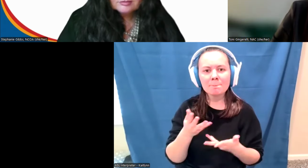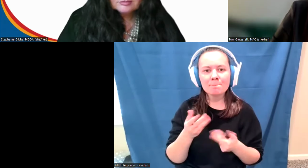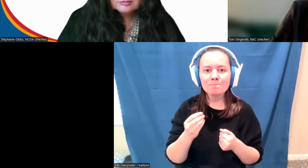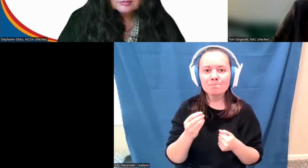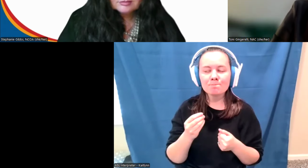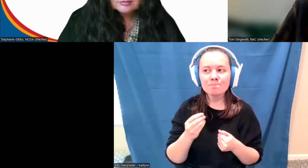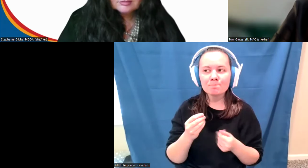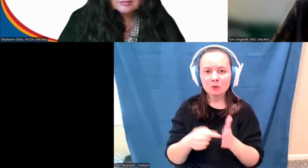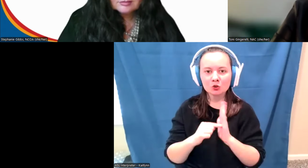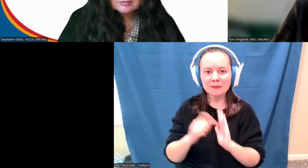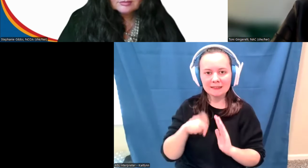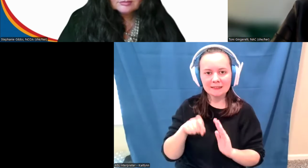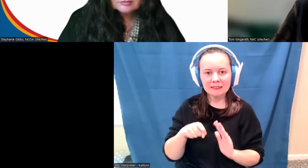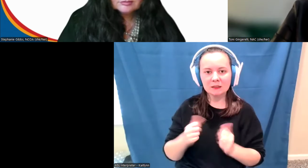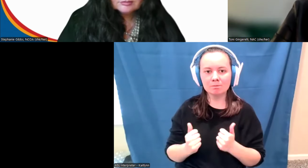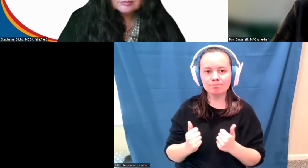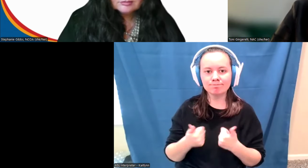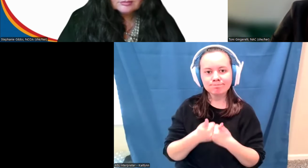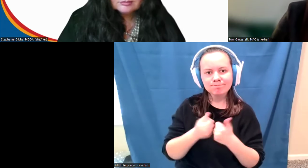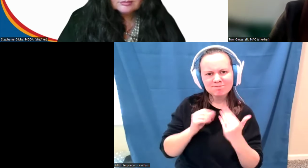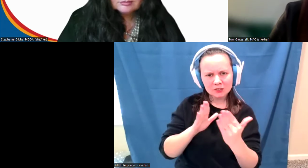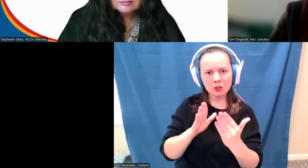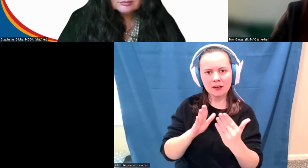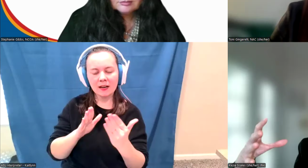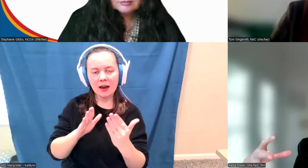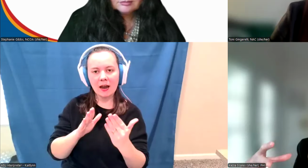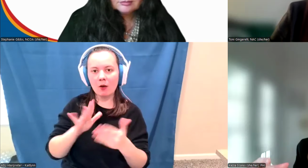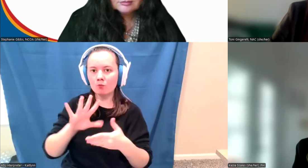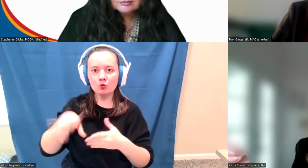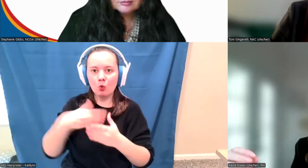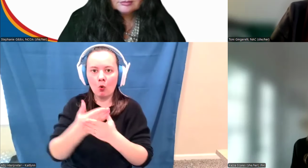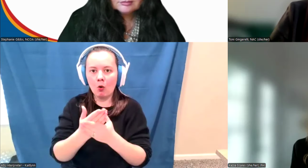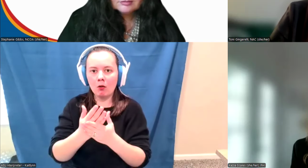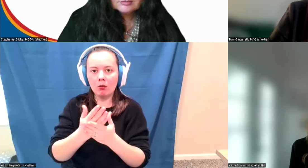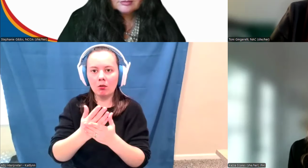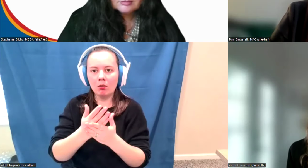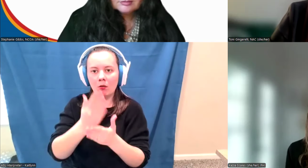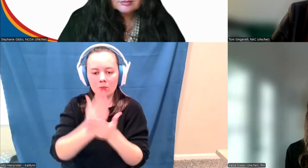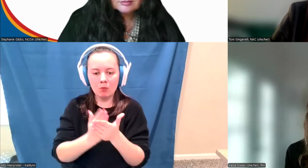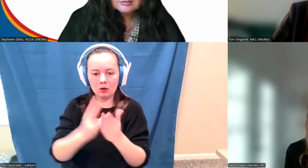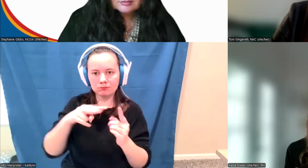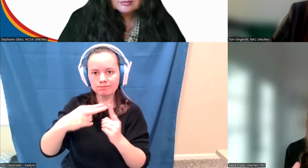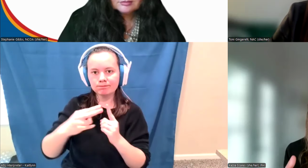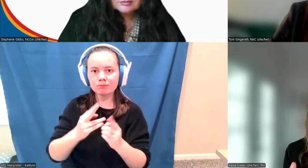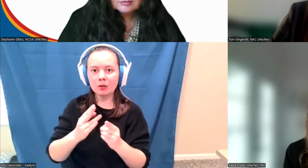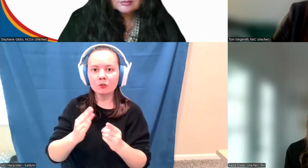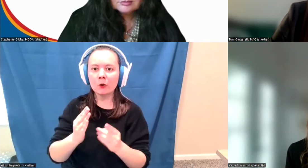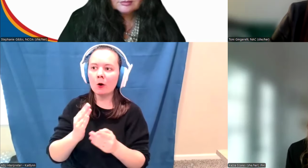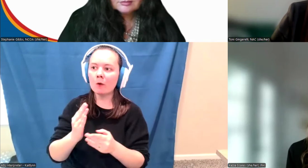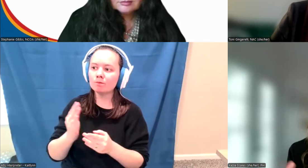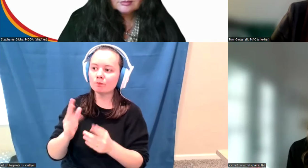of the need to tackle these challenges from every direction, including from a sort of more top-down policy approach and from more of